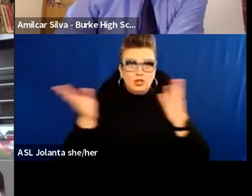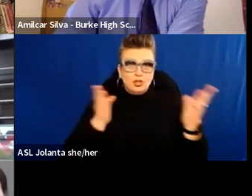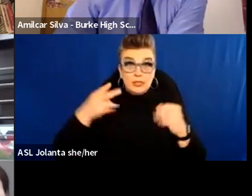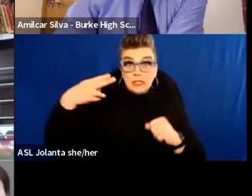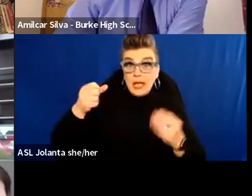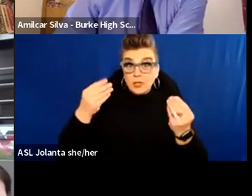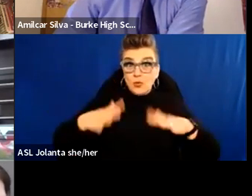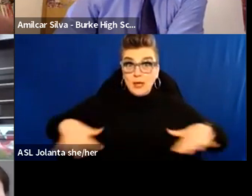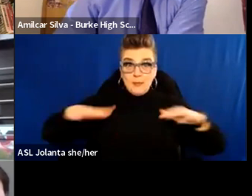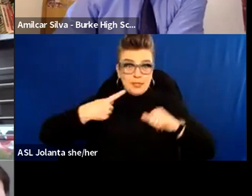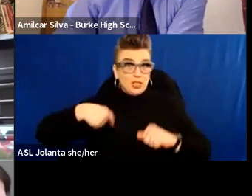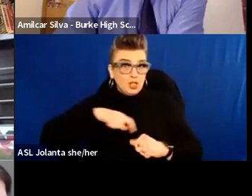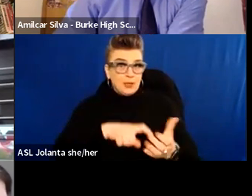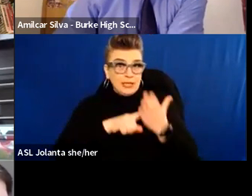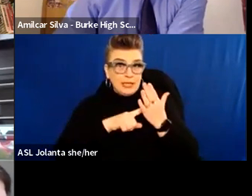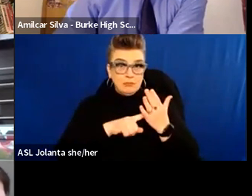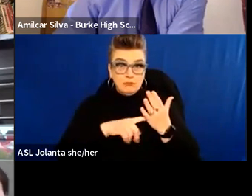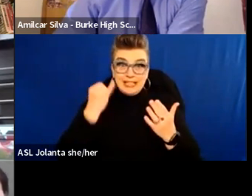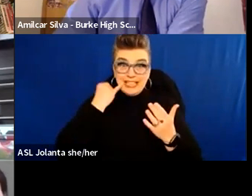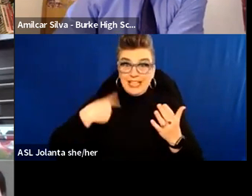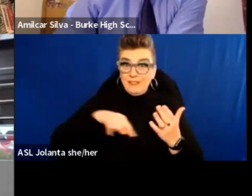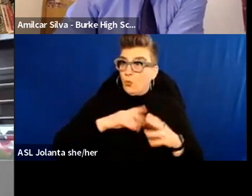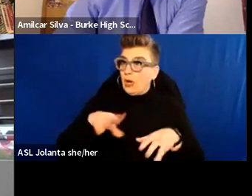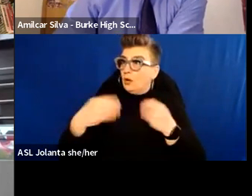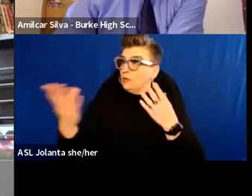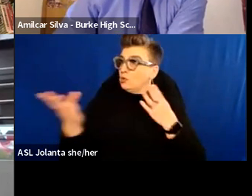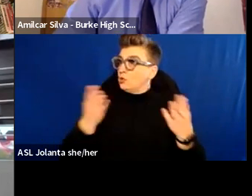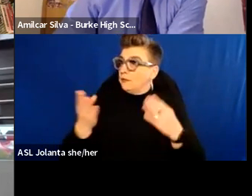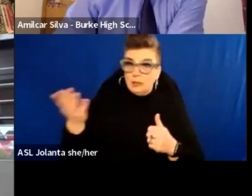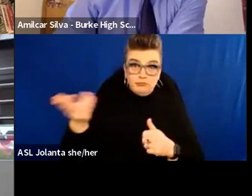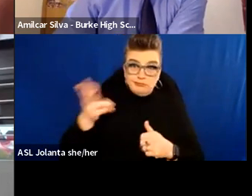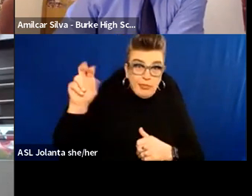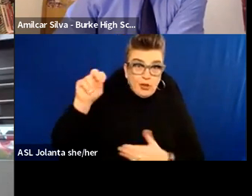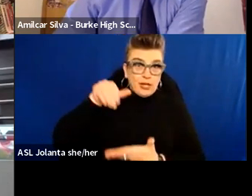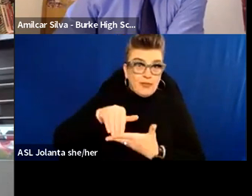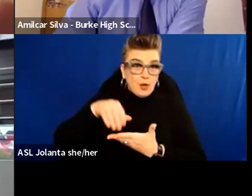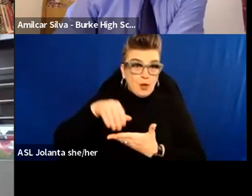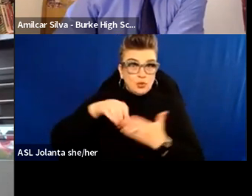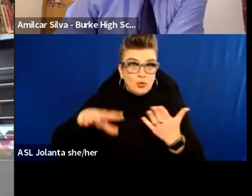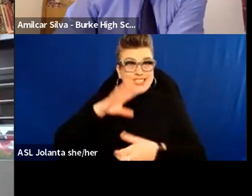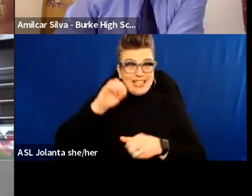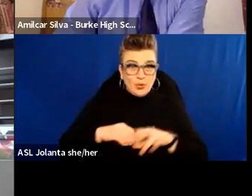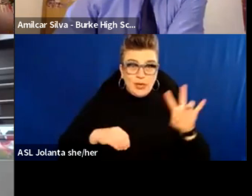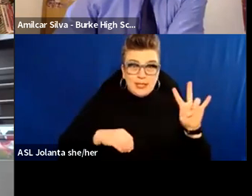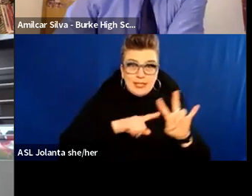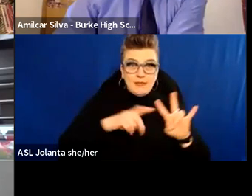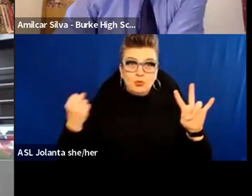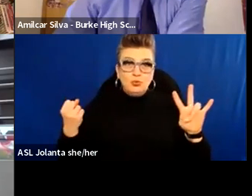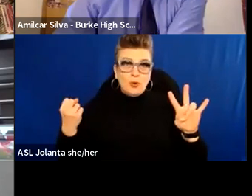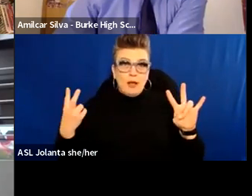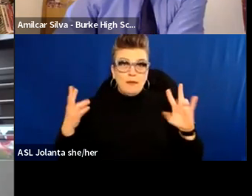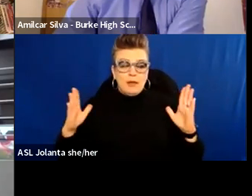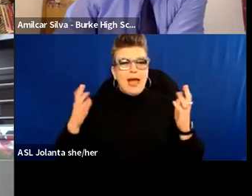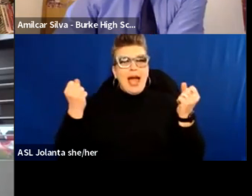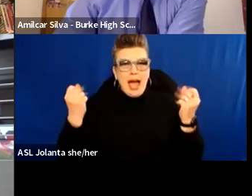um in terms of serving i don't know 25 to 30 000 students between grade 7 to 12. how many distinct